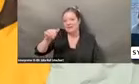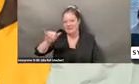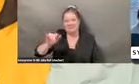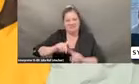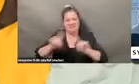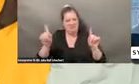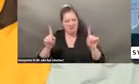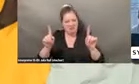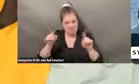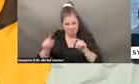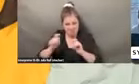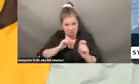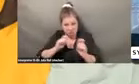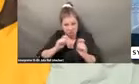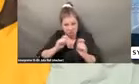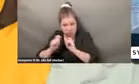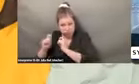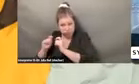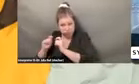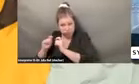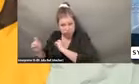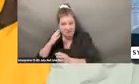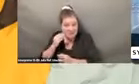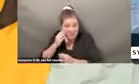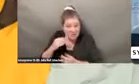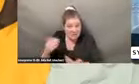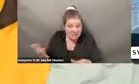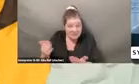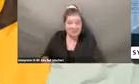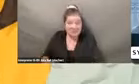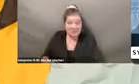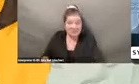Yes, but that's okay. So, and